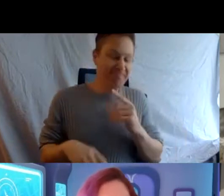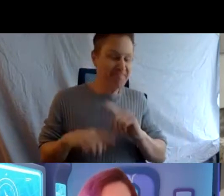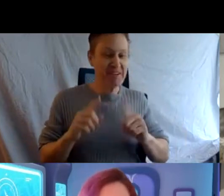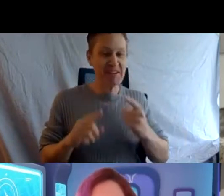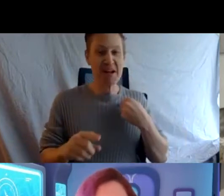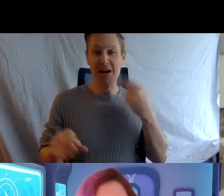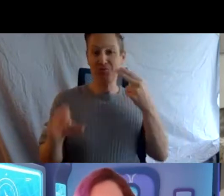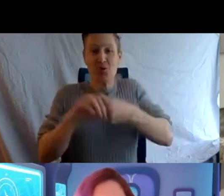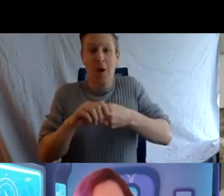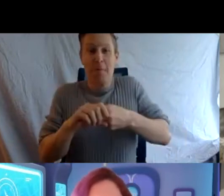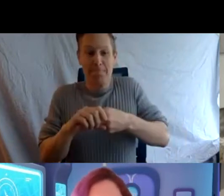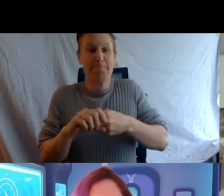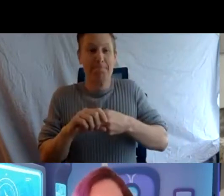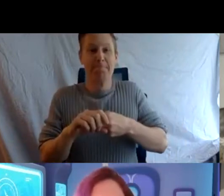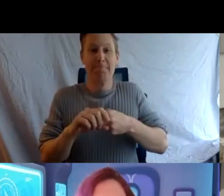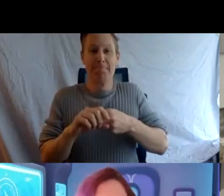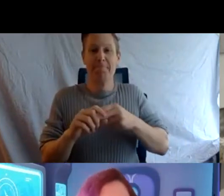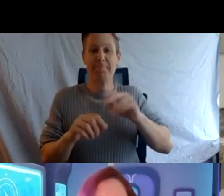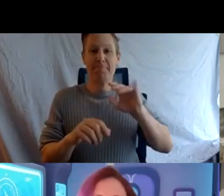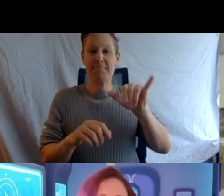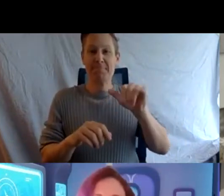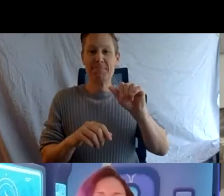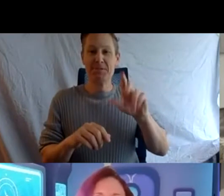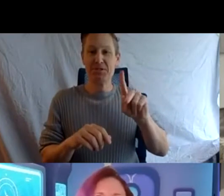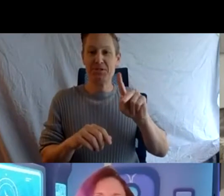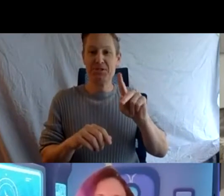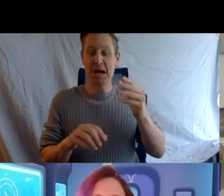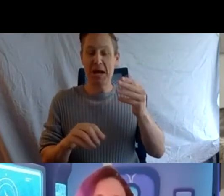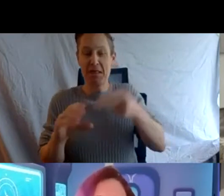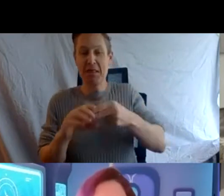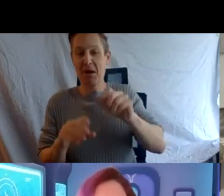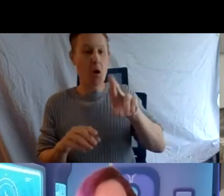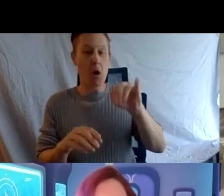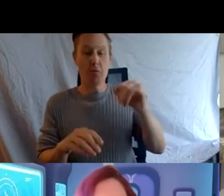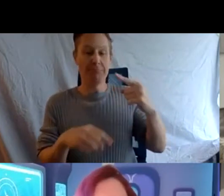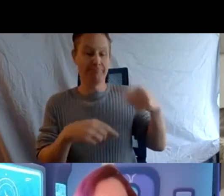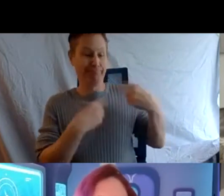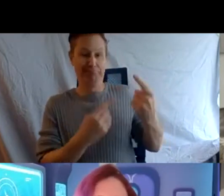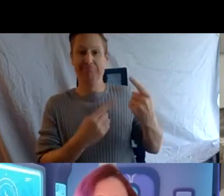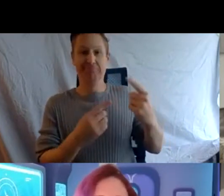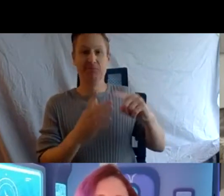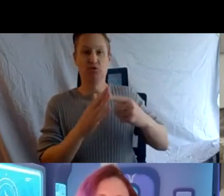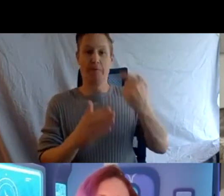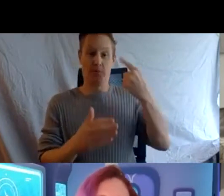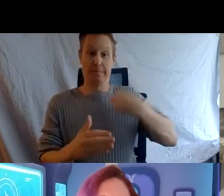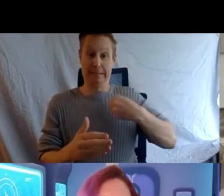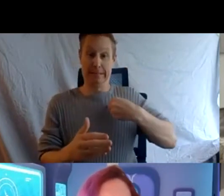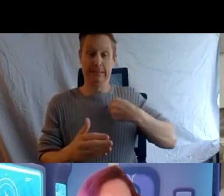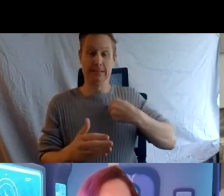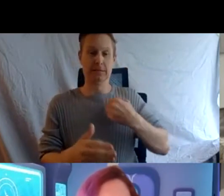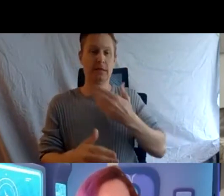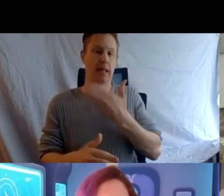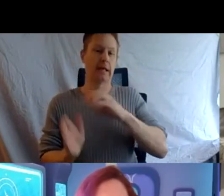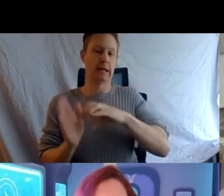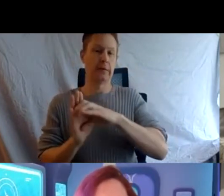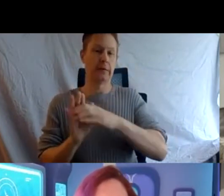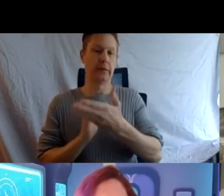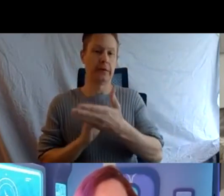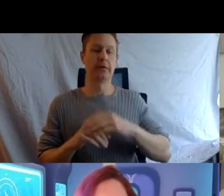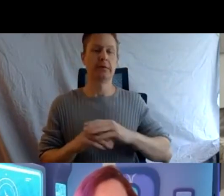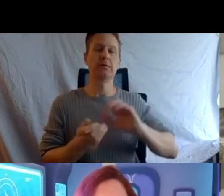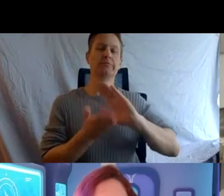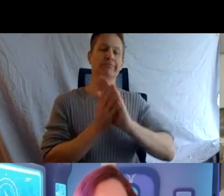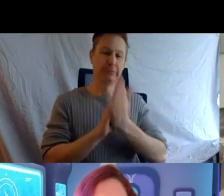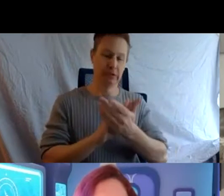already there. When Jack came along, he already existed. So Ari was already there for me. So it's like, okay, let's, and then the change in